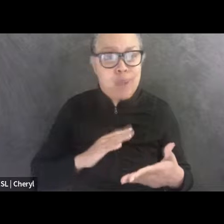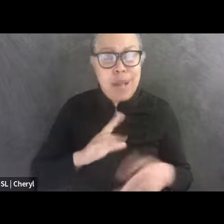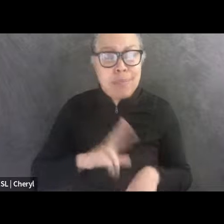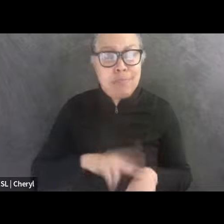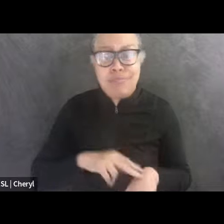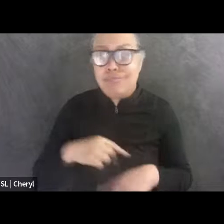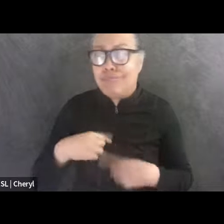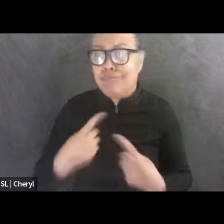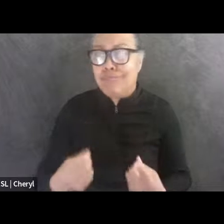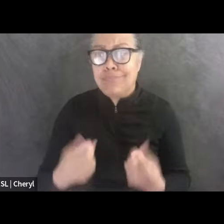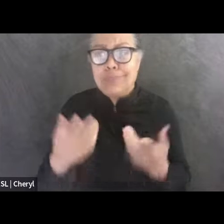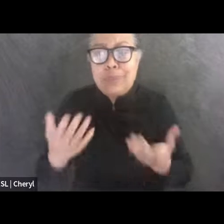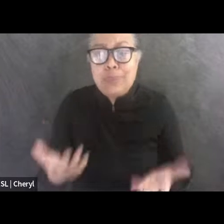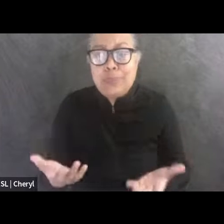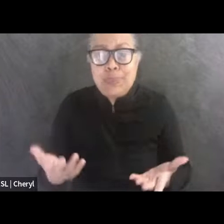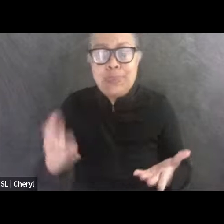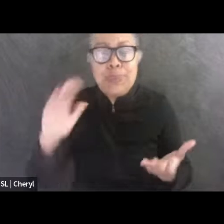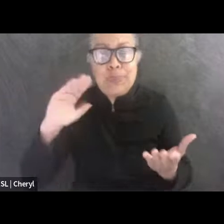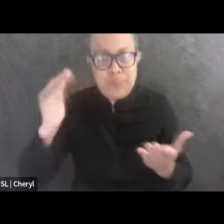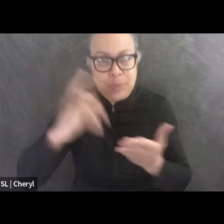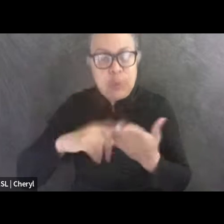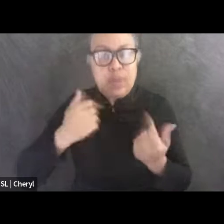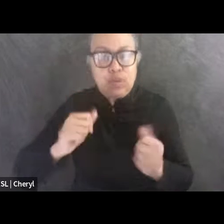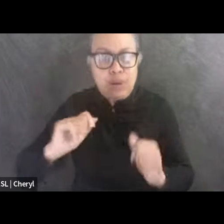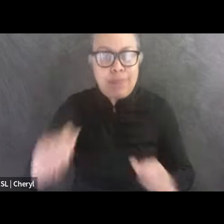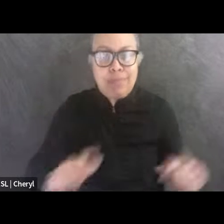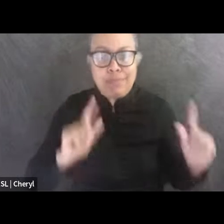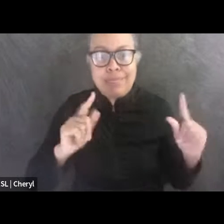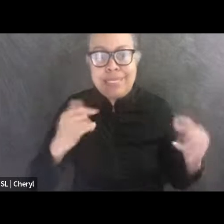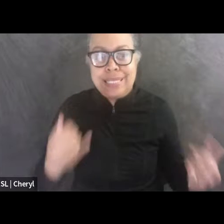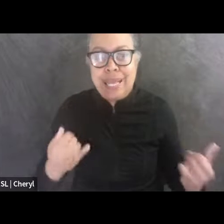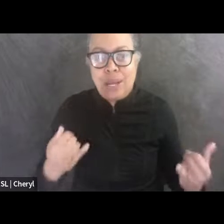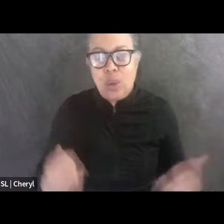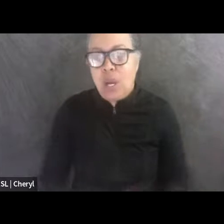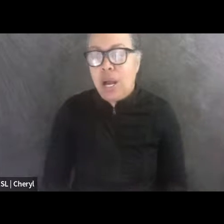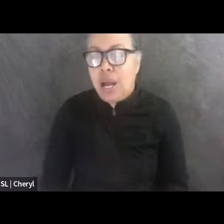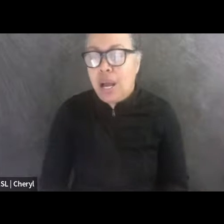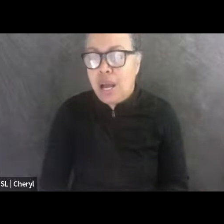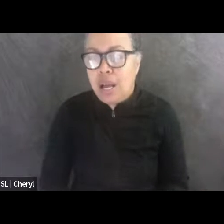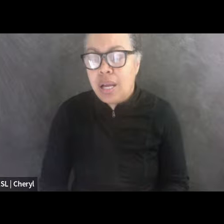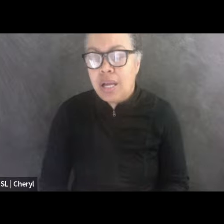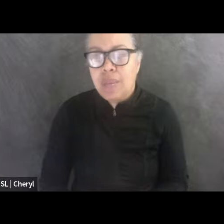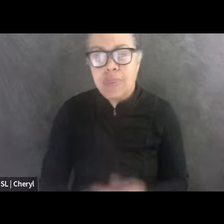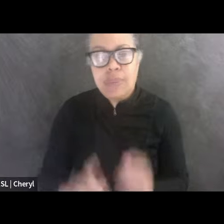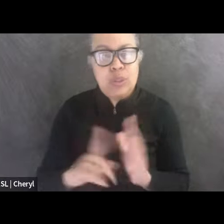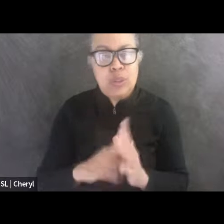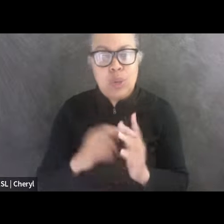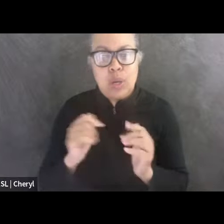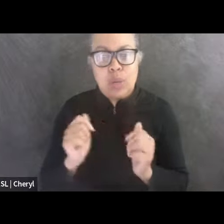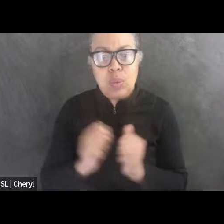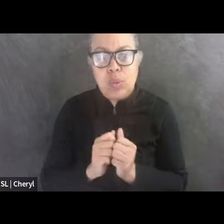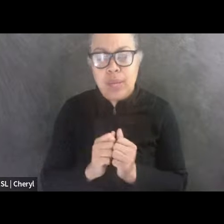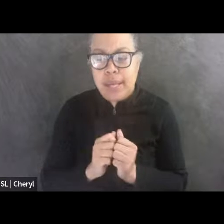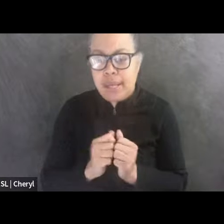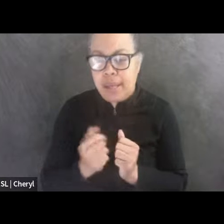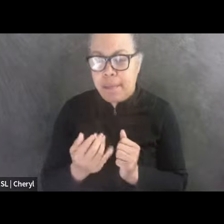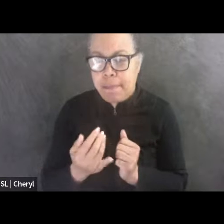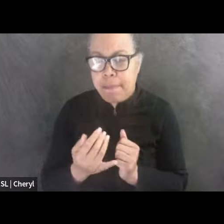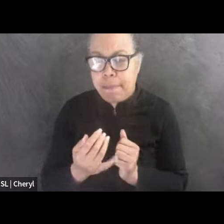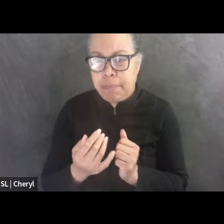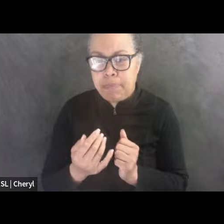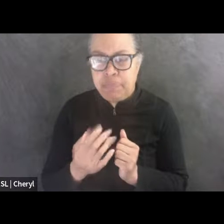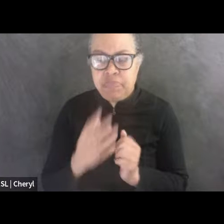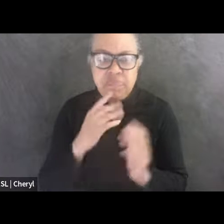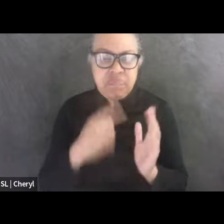Okay, all right. Well, look, what I'm going to try to bring up is I'm going to start with I'm going to